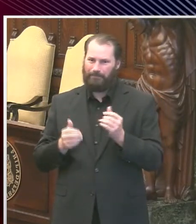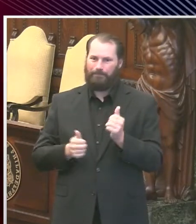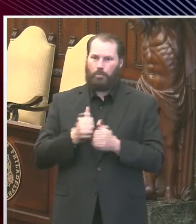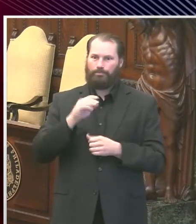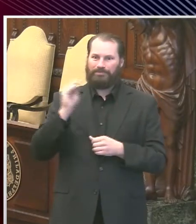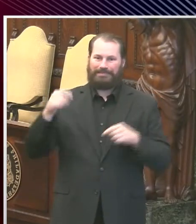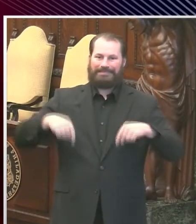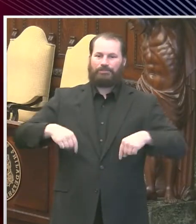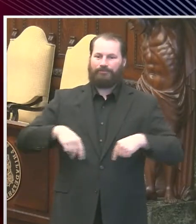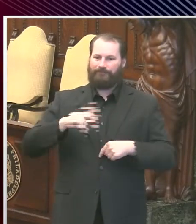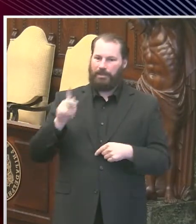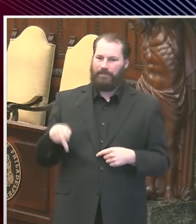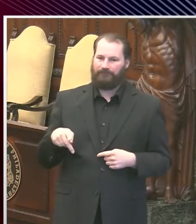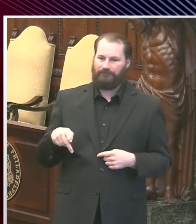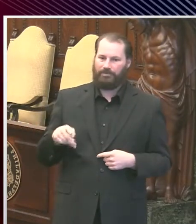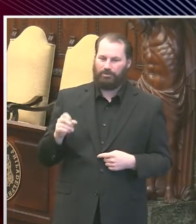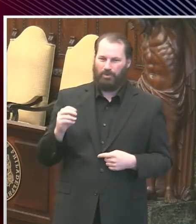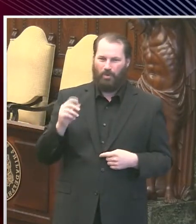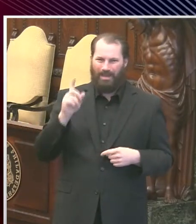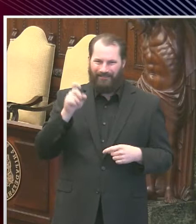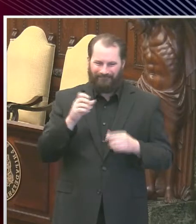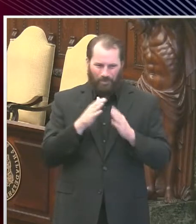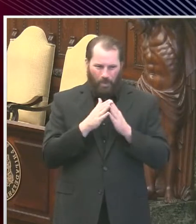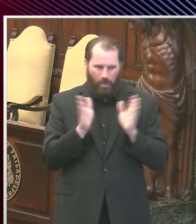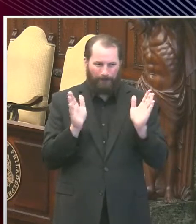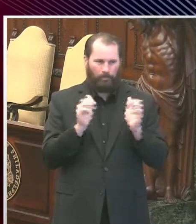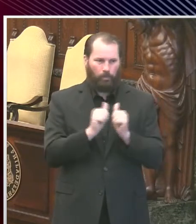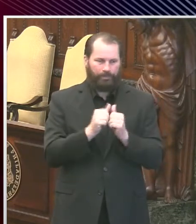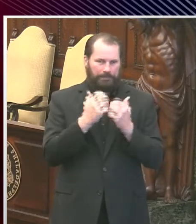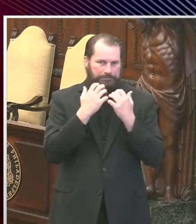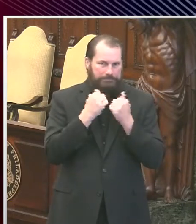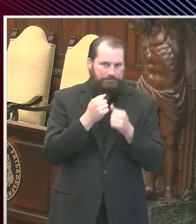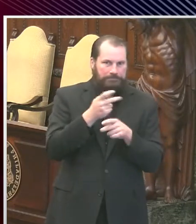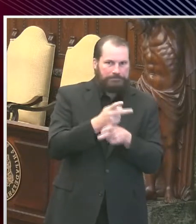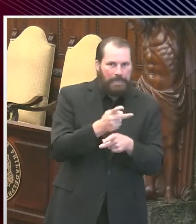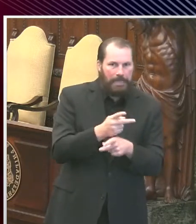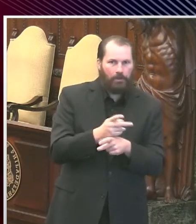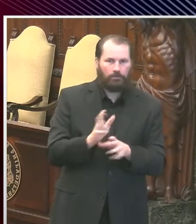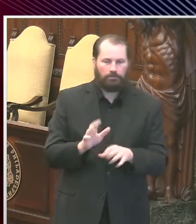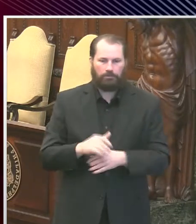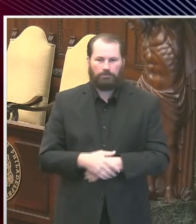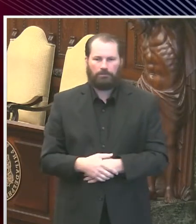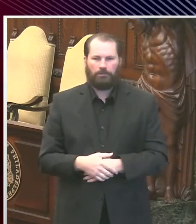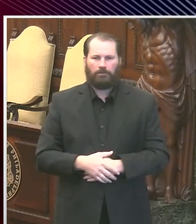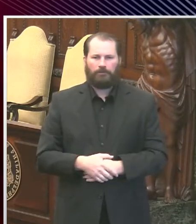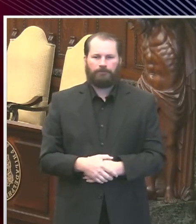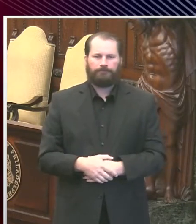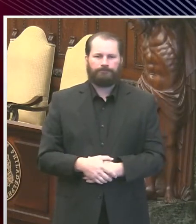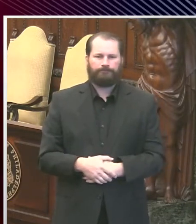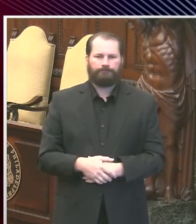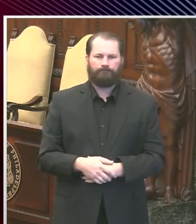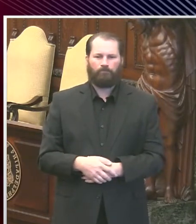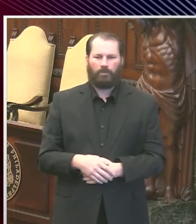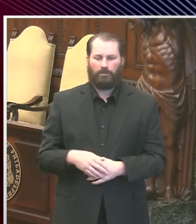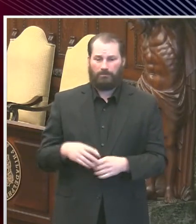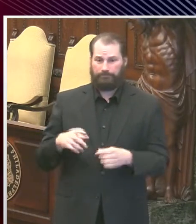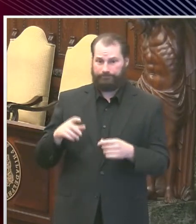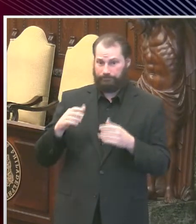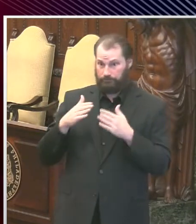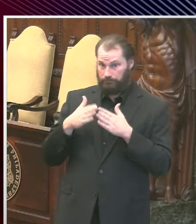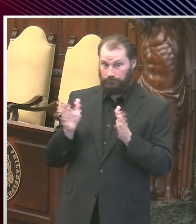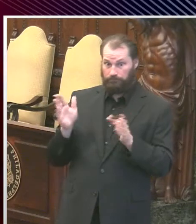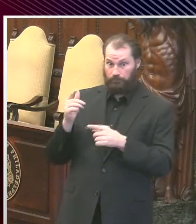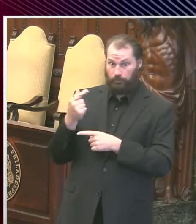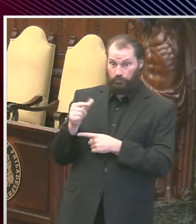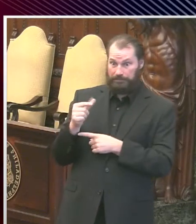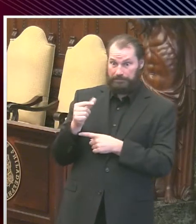care. Our Reopen with Care plan summarizes the activities that are scheduled to restart with green. That's on our website. And guidance